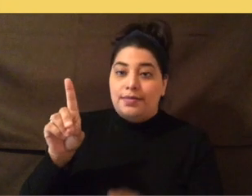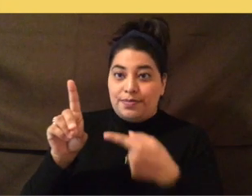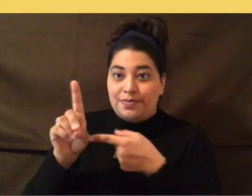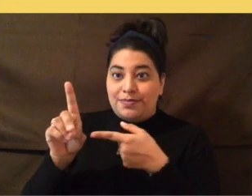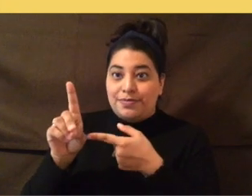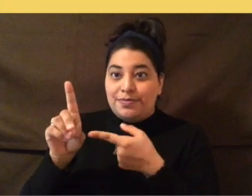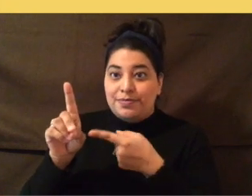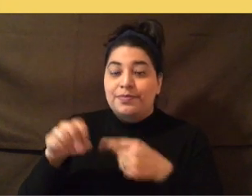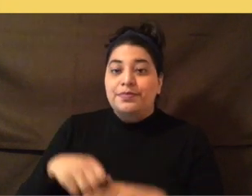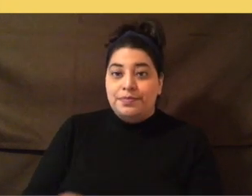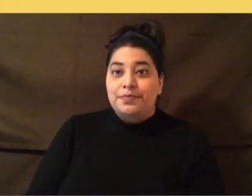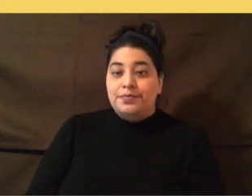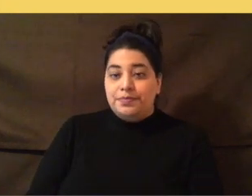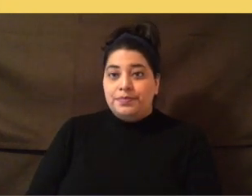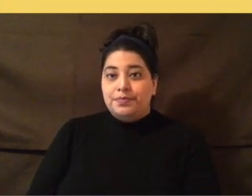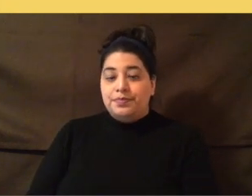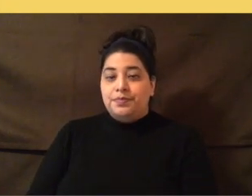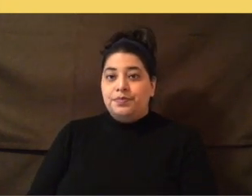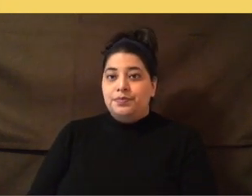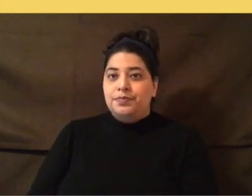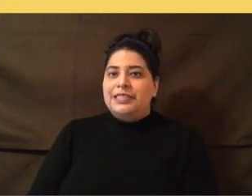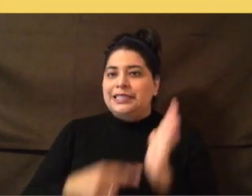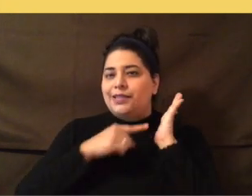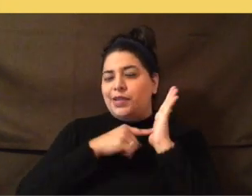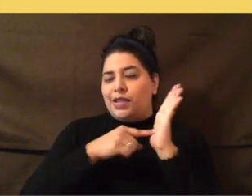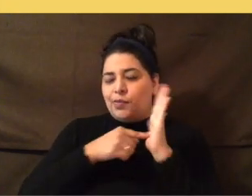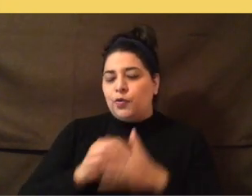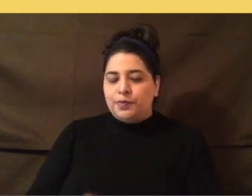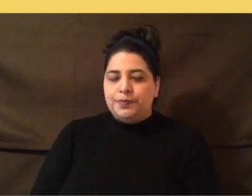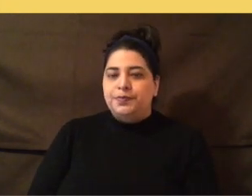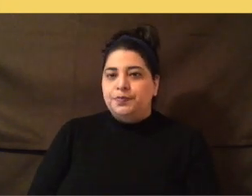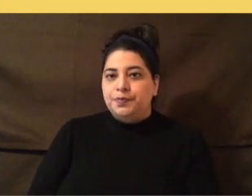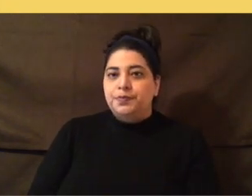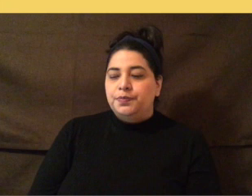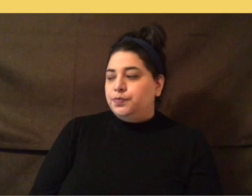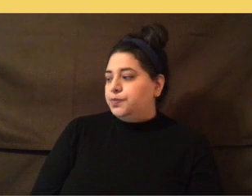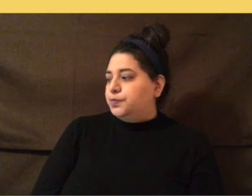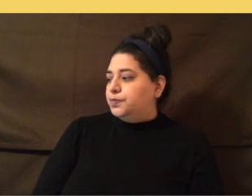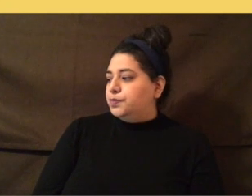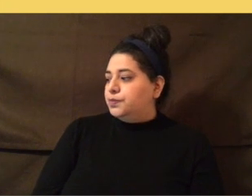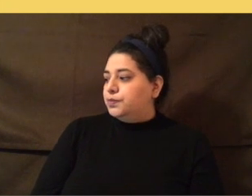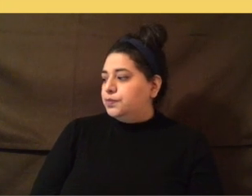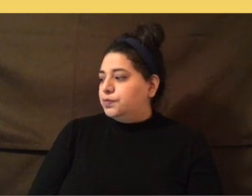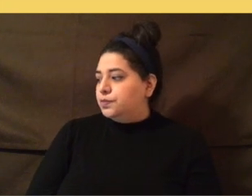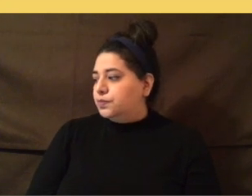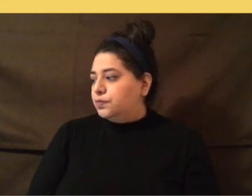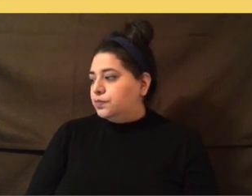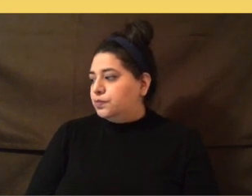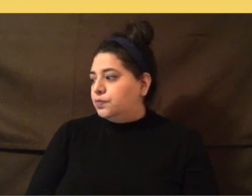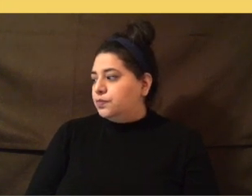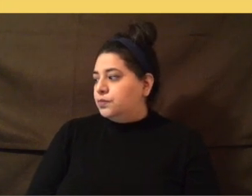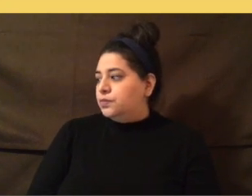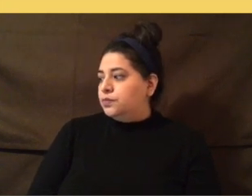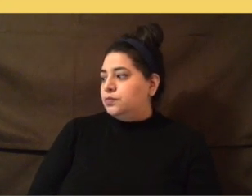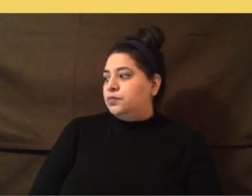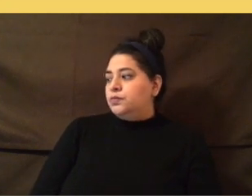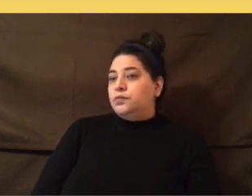Commands tell someone what to do. Here are some examples of imperative sentences.